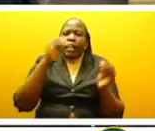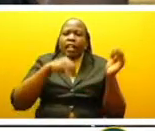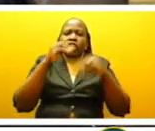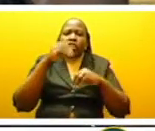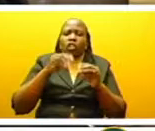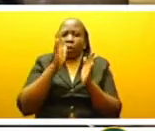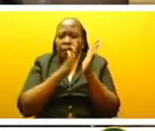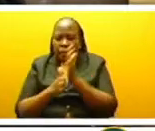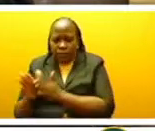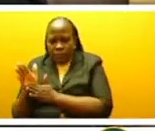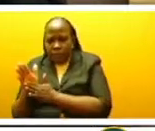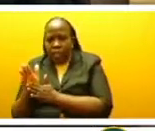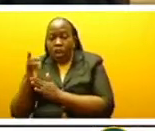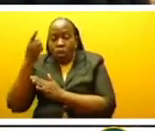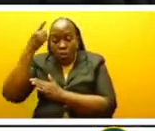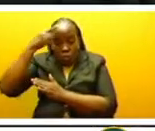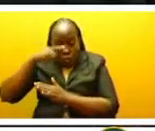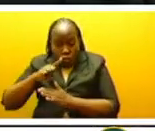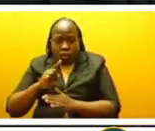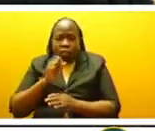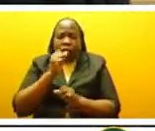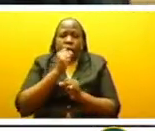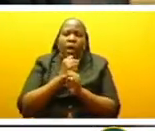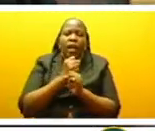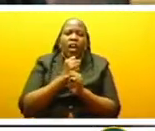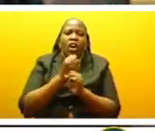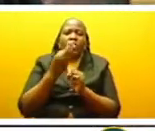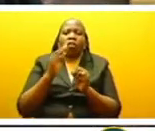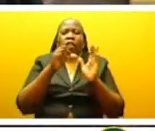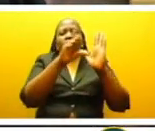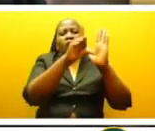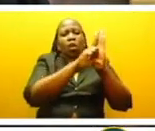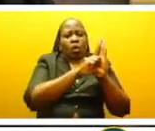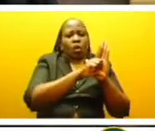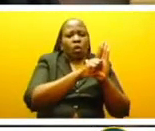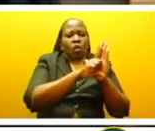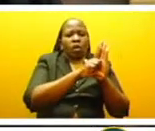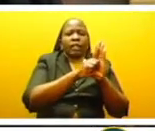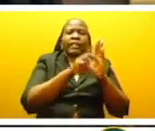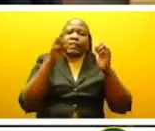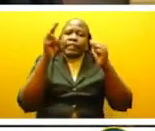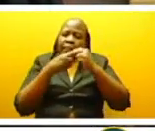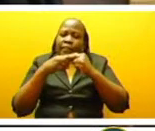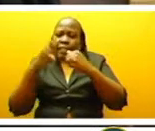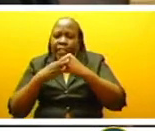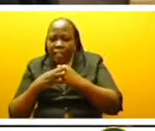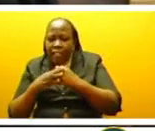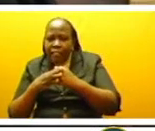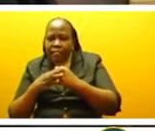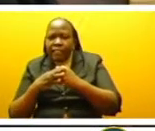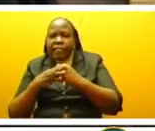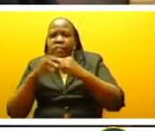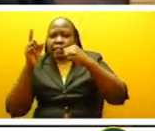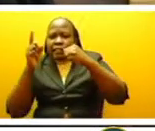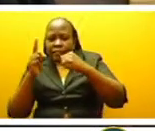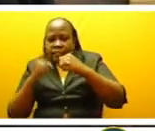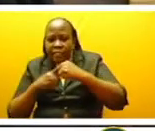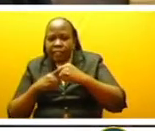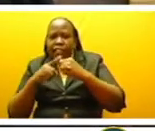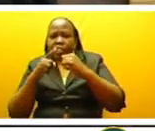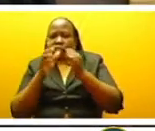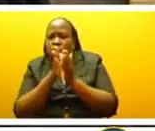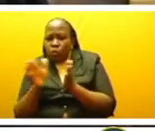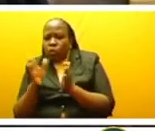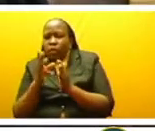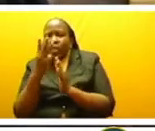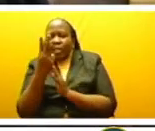But for purposes of Regulation 79(7) and 62(3), the absence of